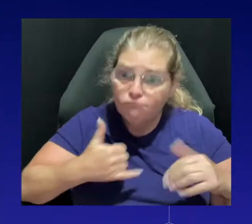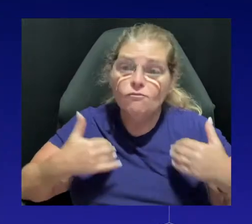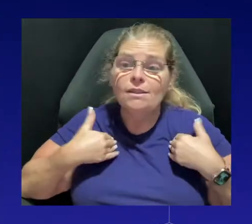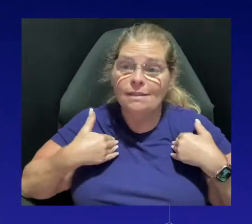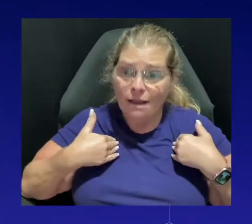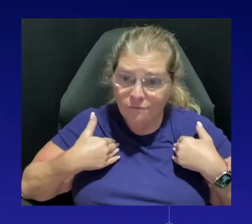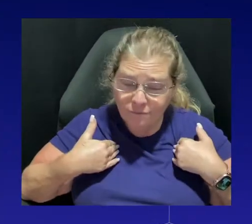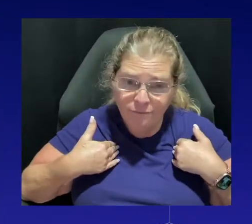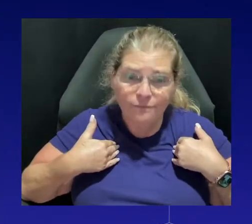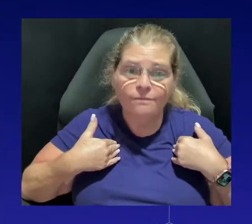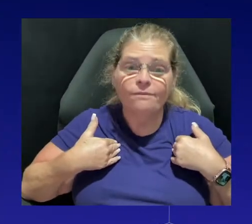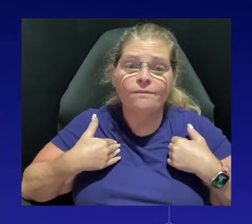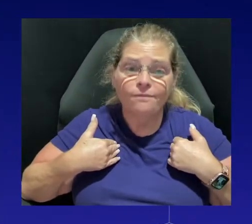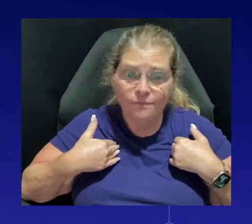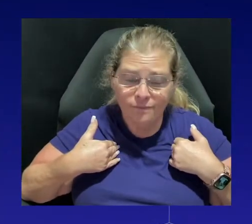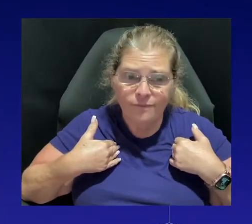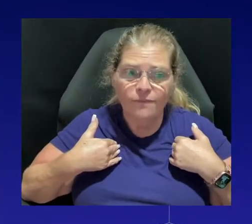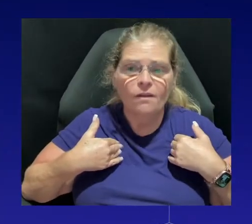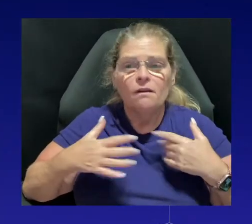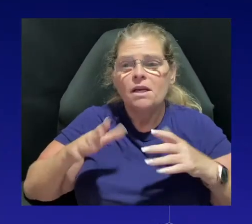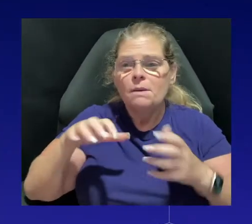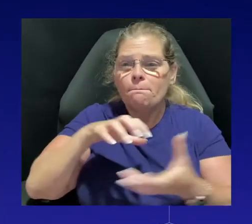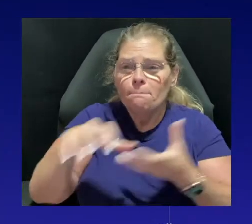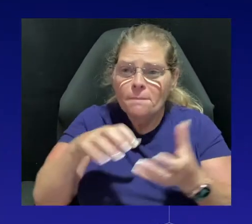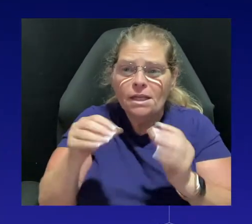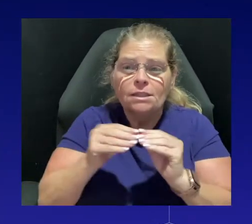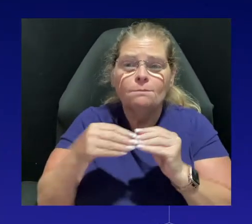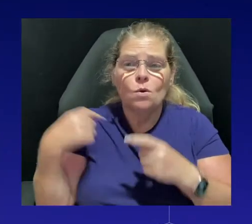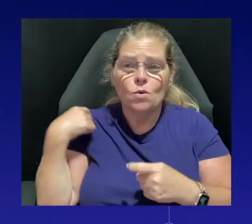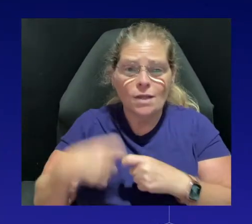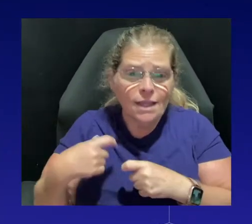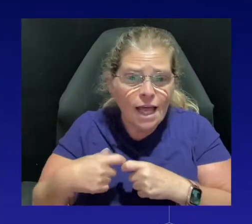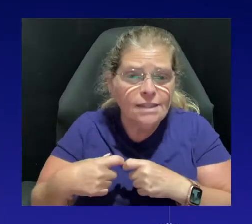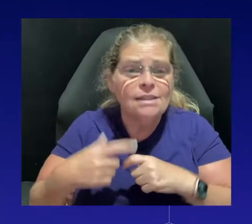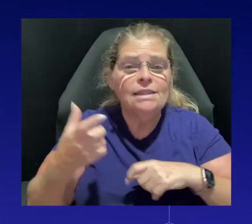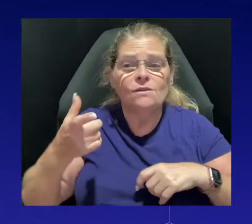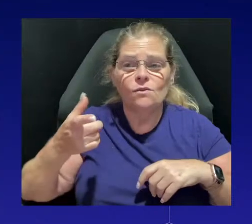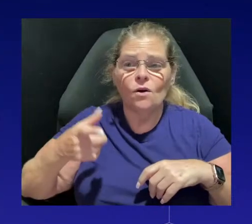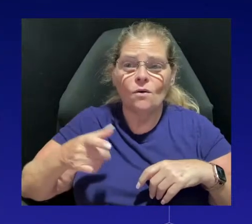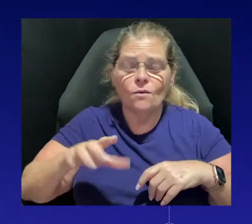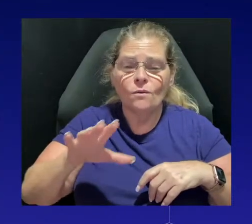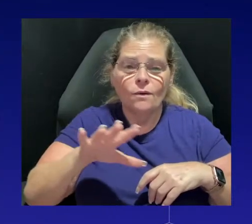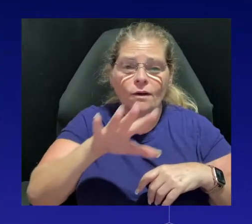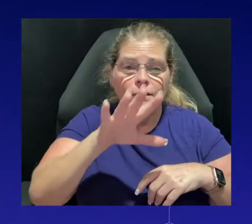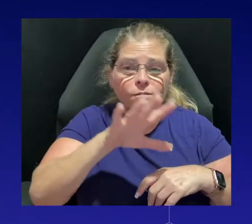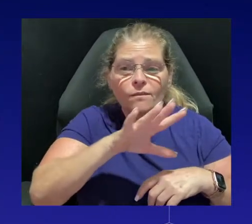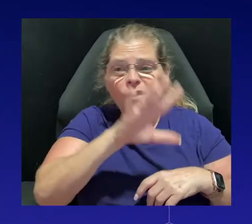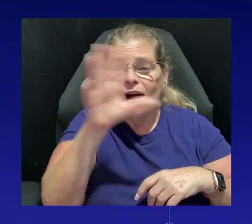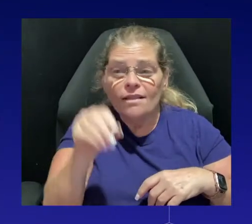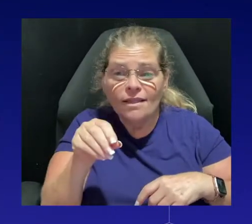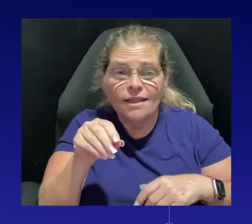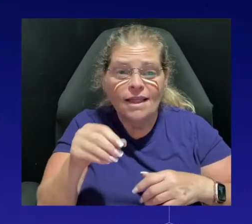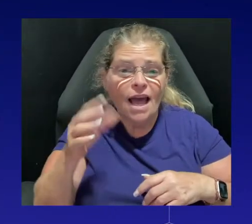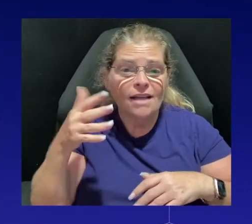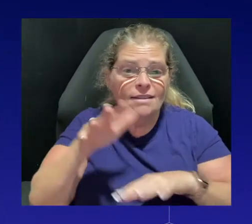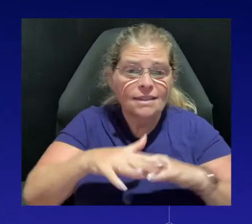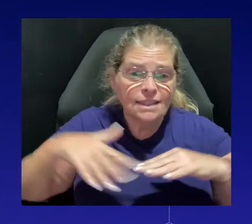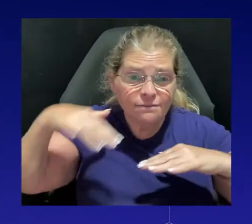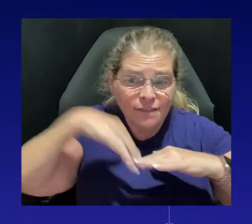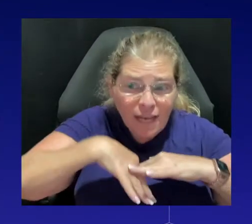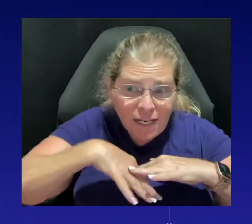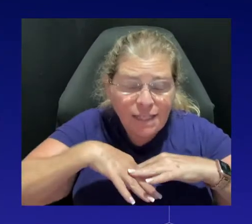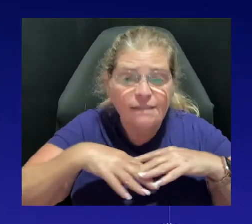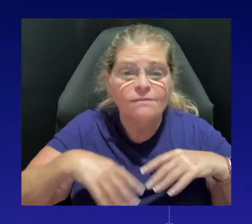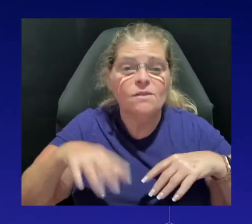populations that are more mixed, like Latinos, American Indians, Alaska Natives, people from certain parts of Asia, or the